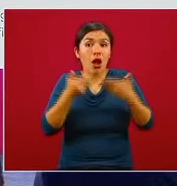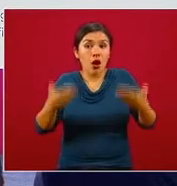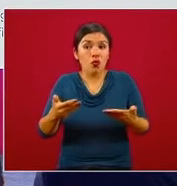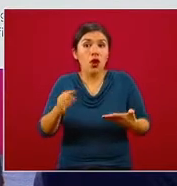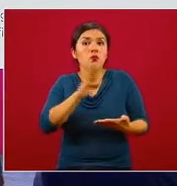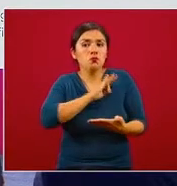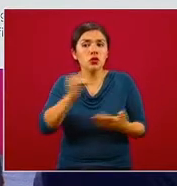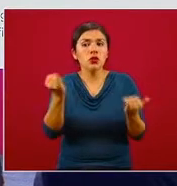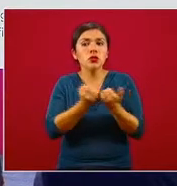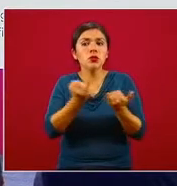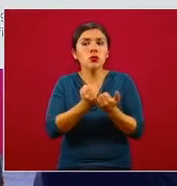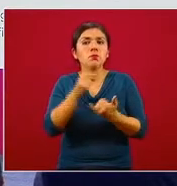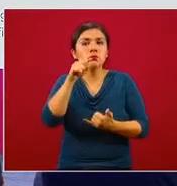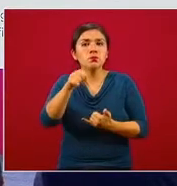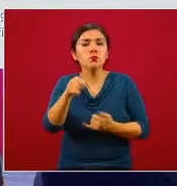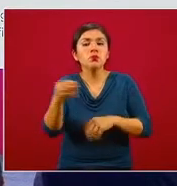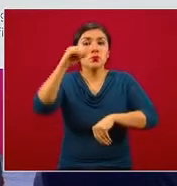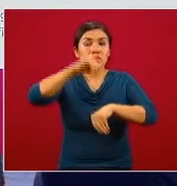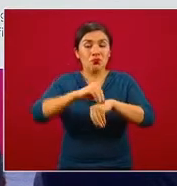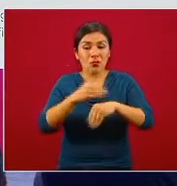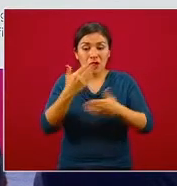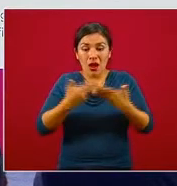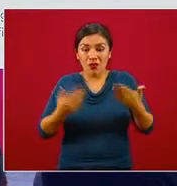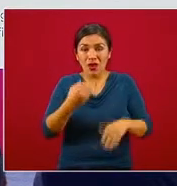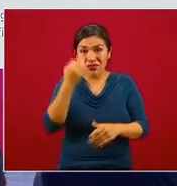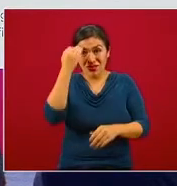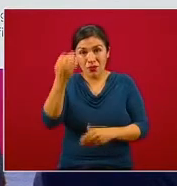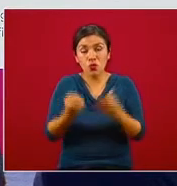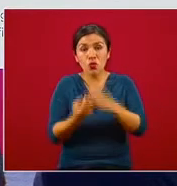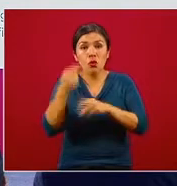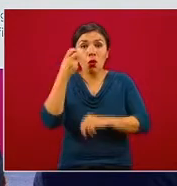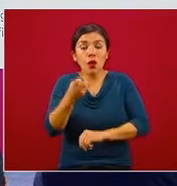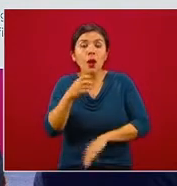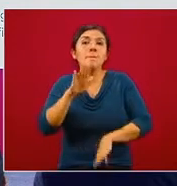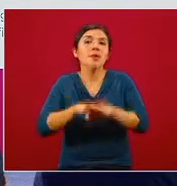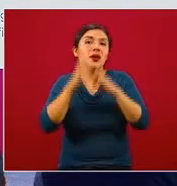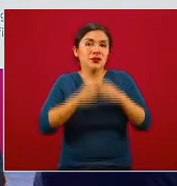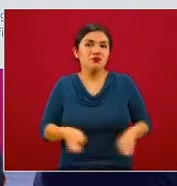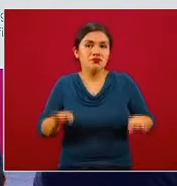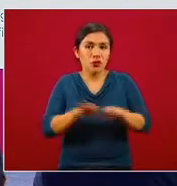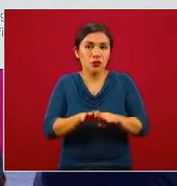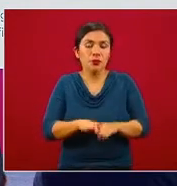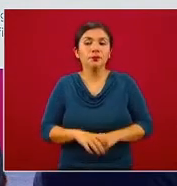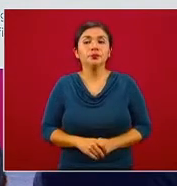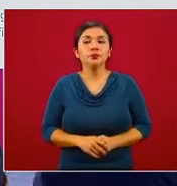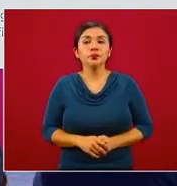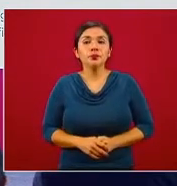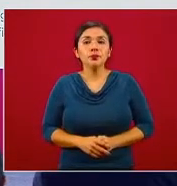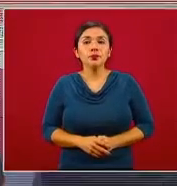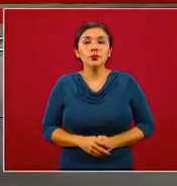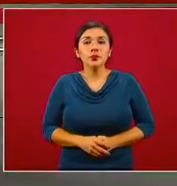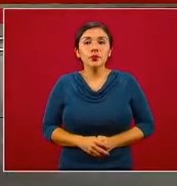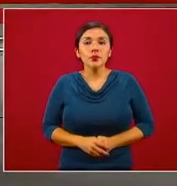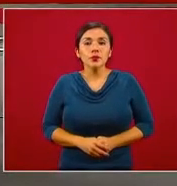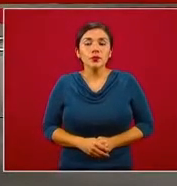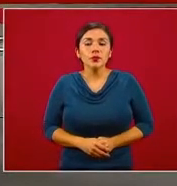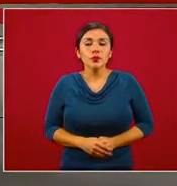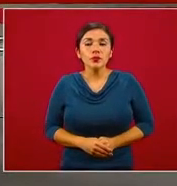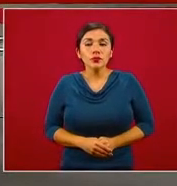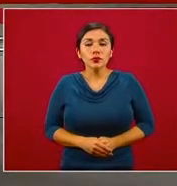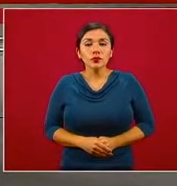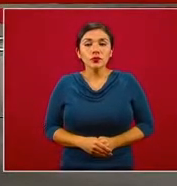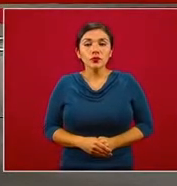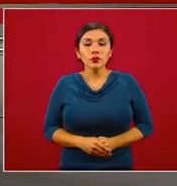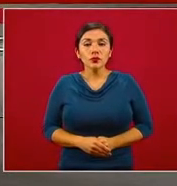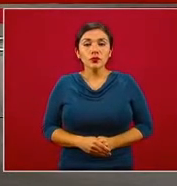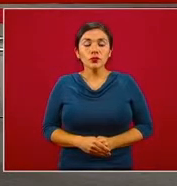geographic areas using geographical information systems, which are very important. And in the